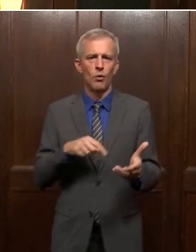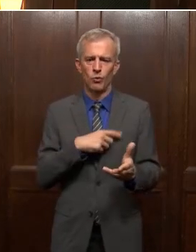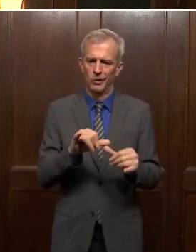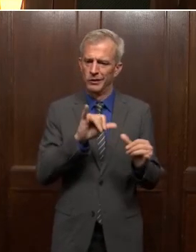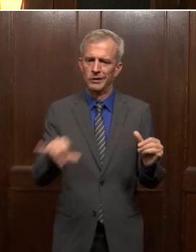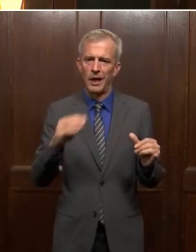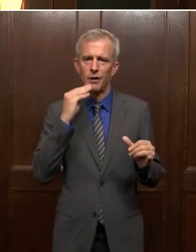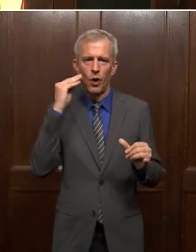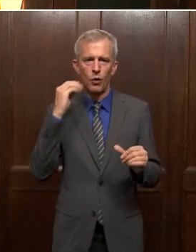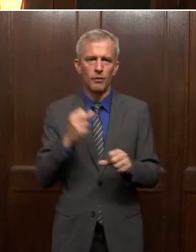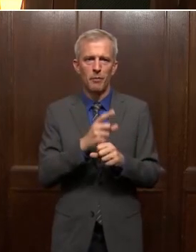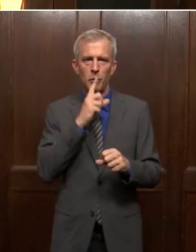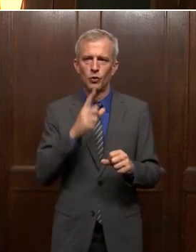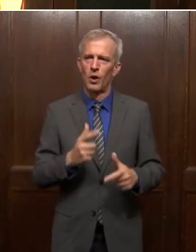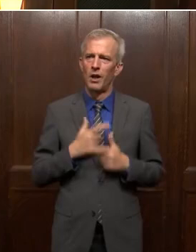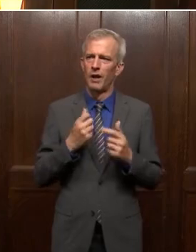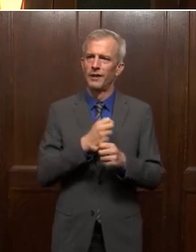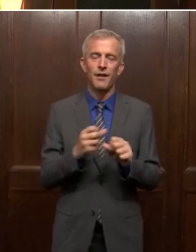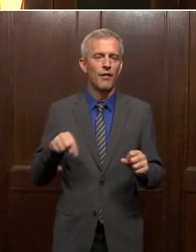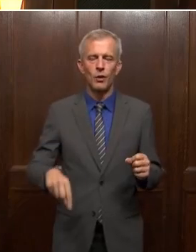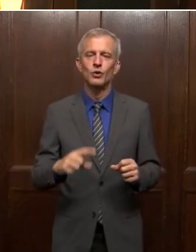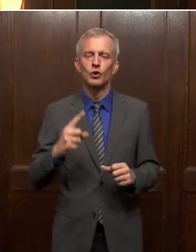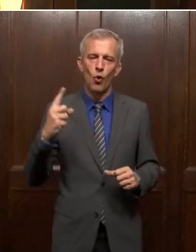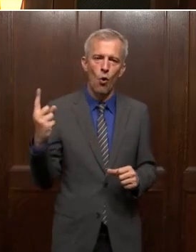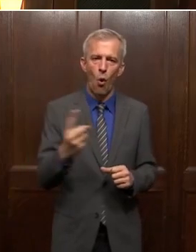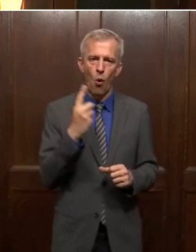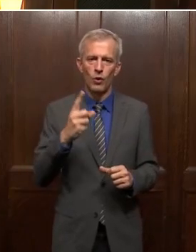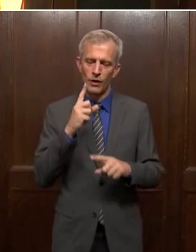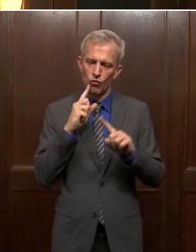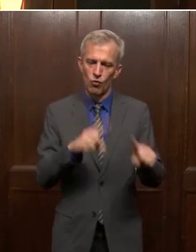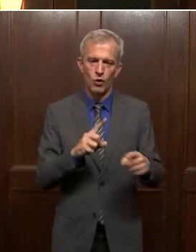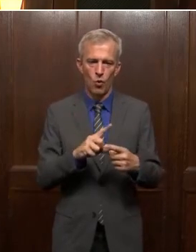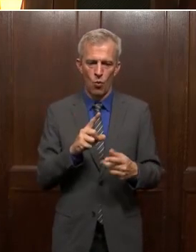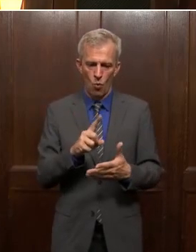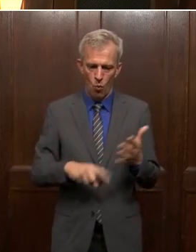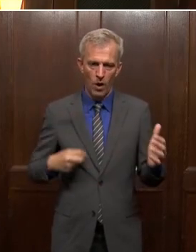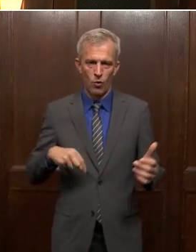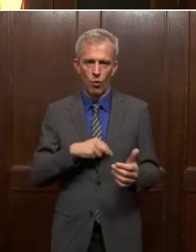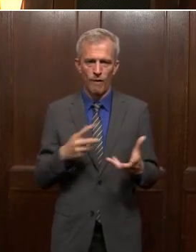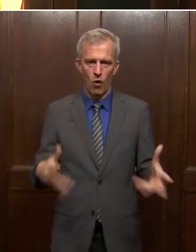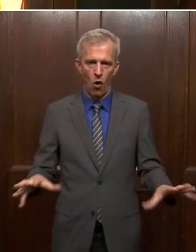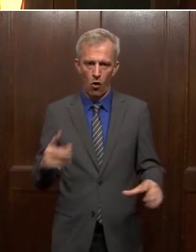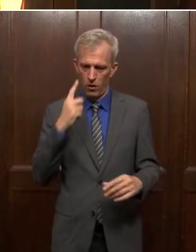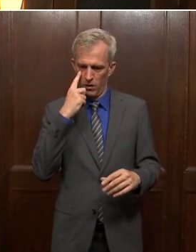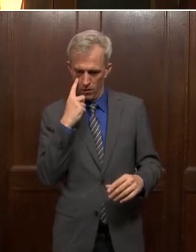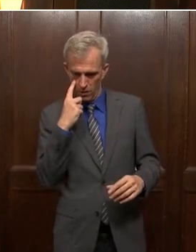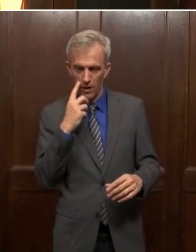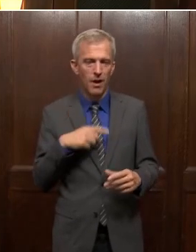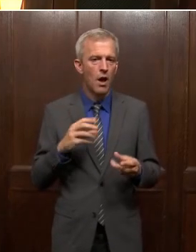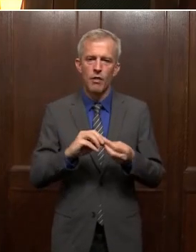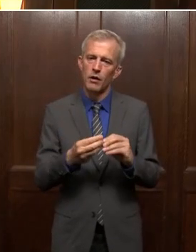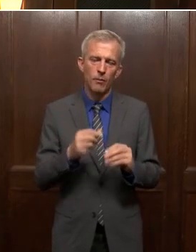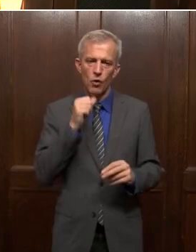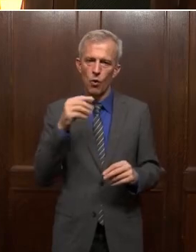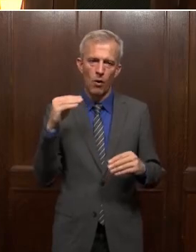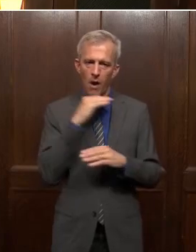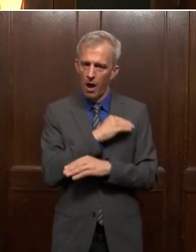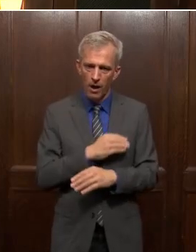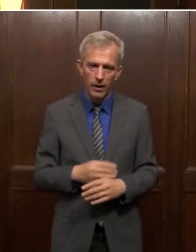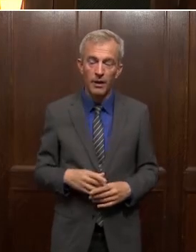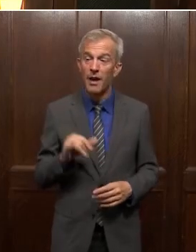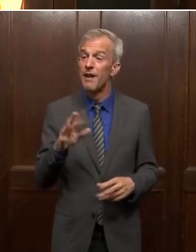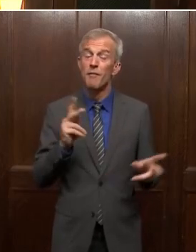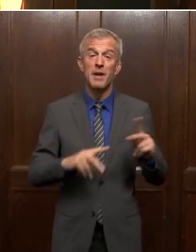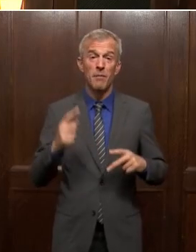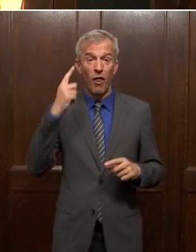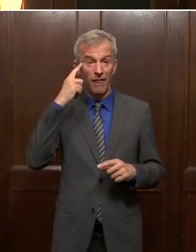make sure that our lives were saved. This is only in reaction to what we have seen. It is real. Those numbers don't lie. If people